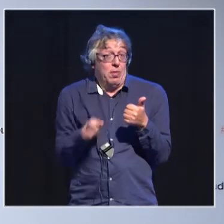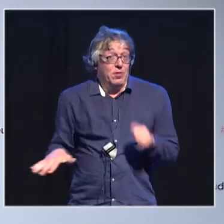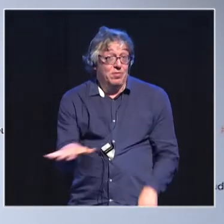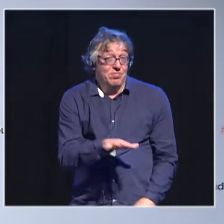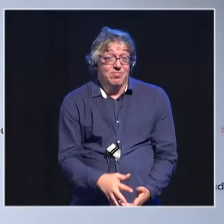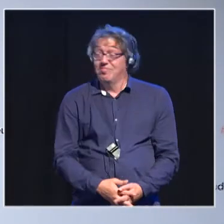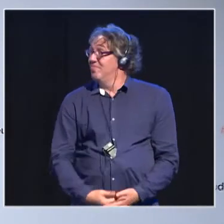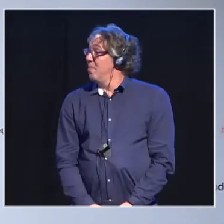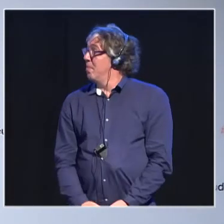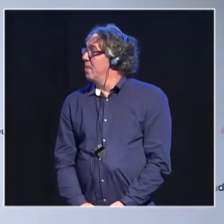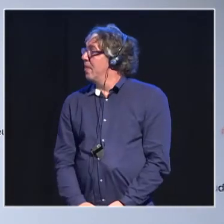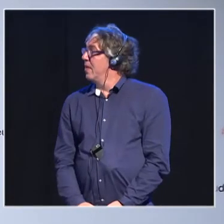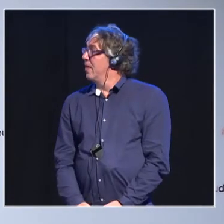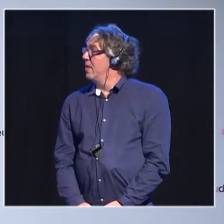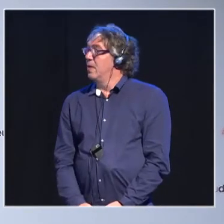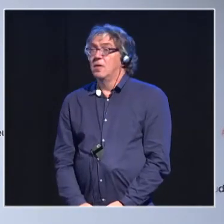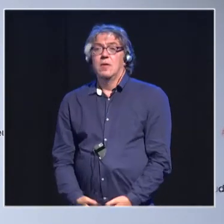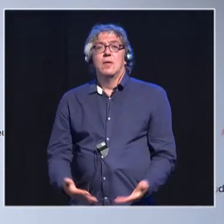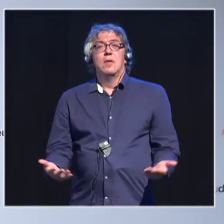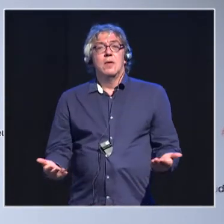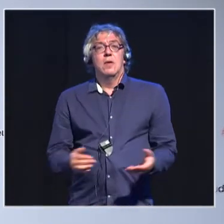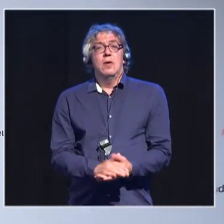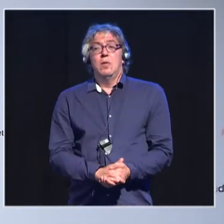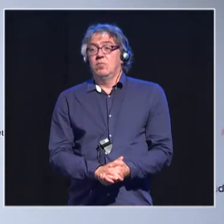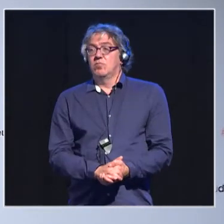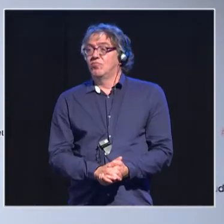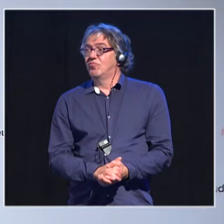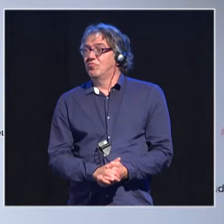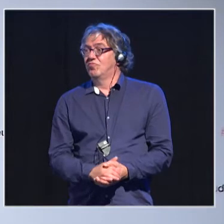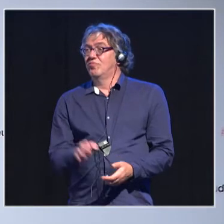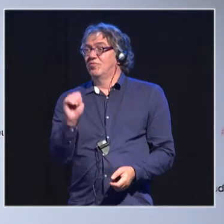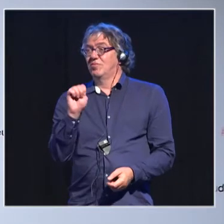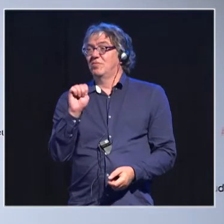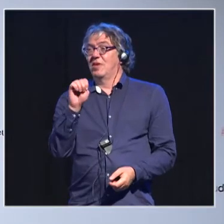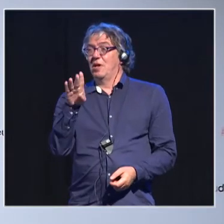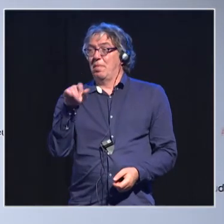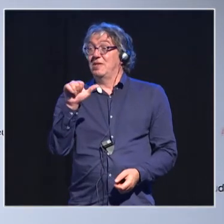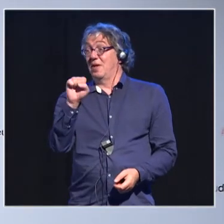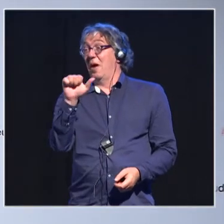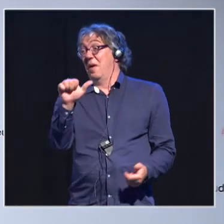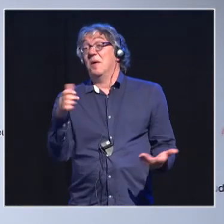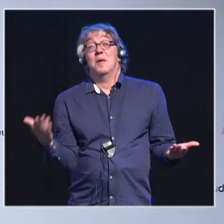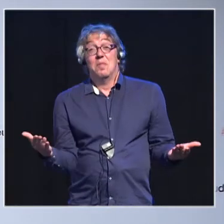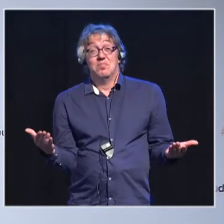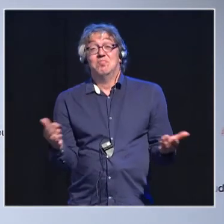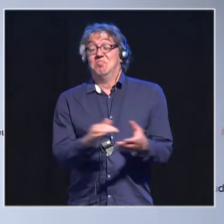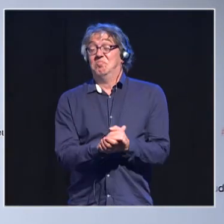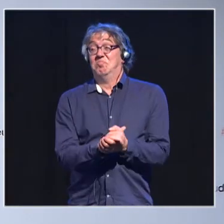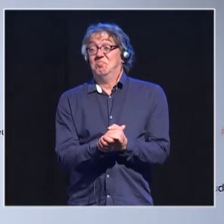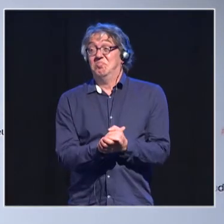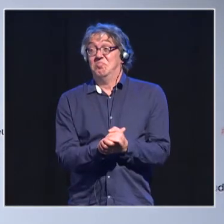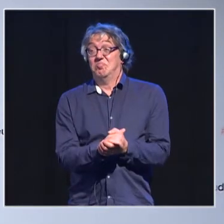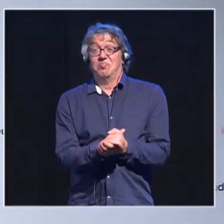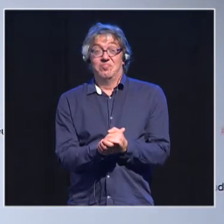Talk about M-Pesa and other solutions, not necessarily from the government side. On the contrary, we take pride on